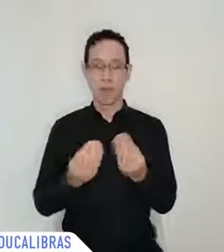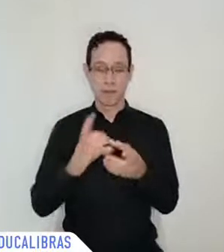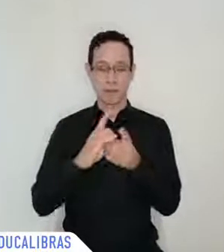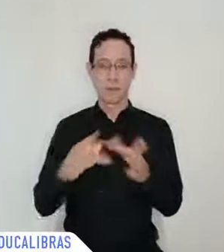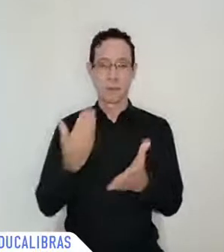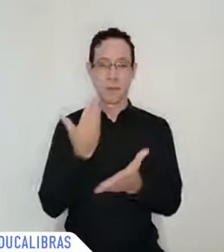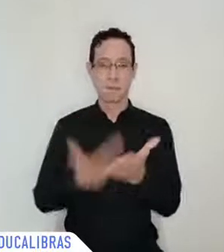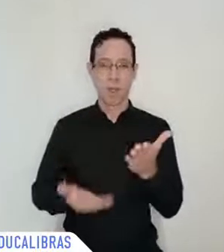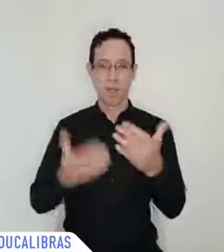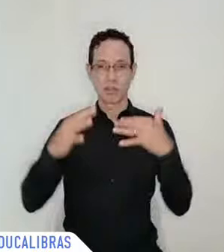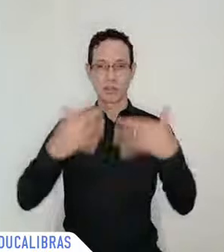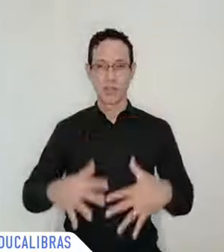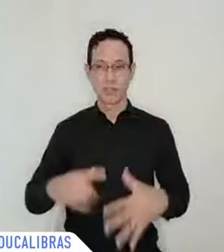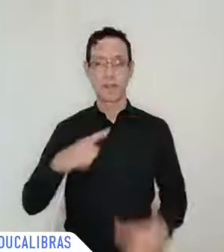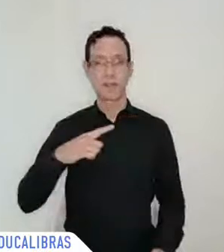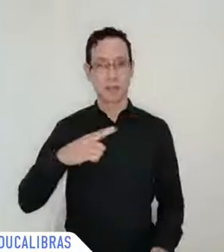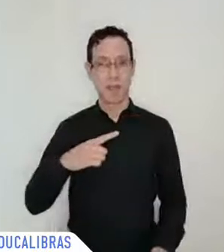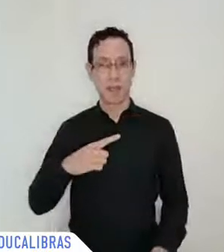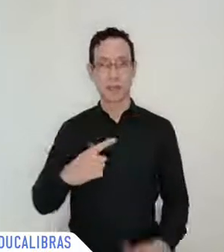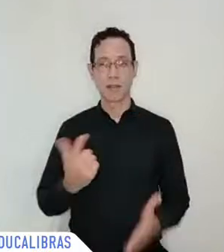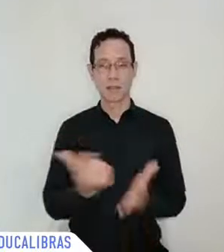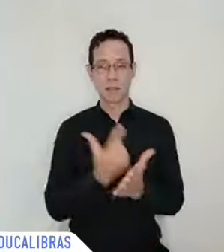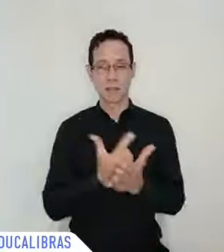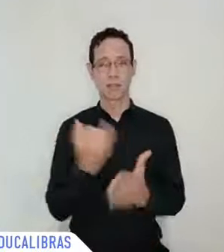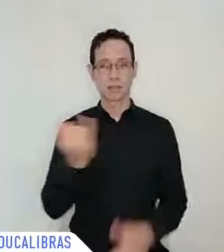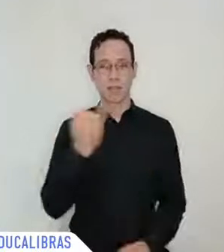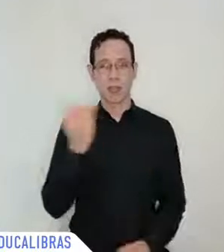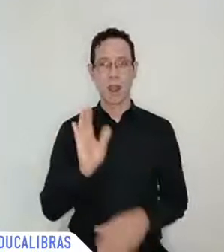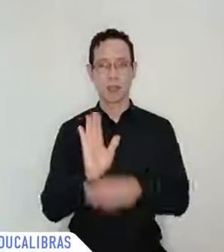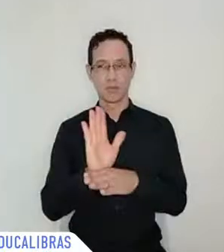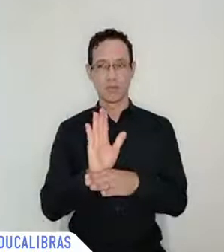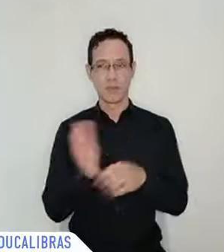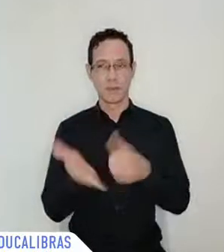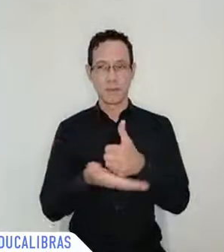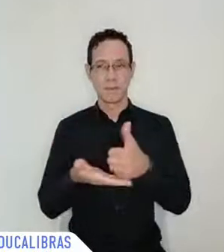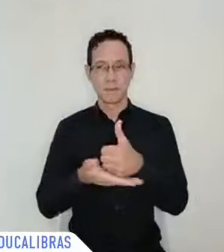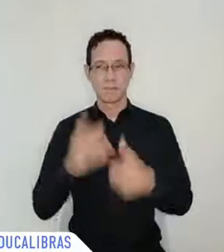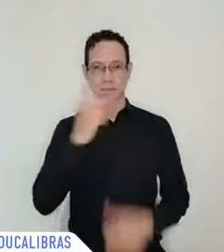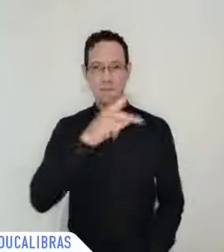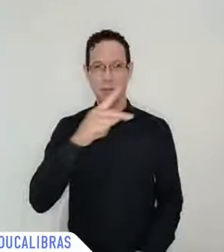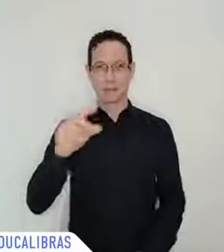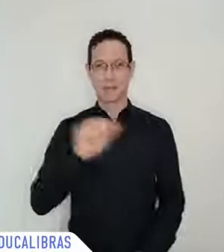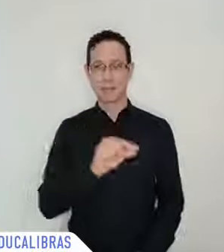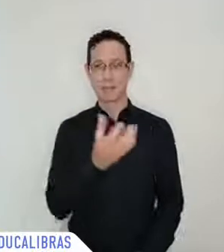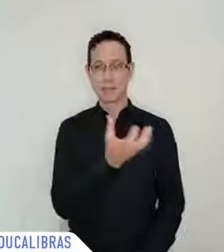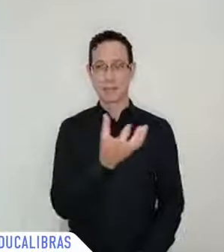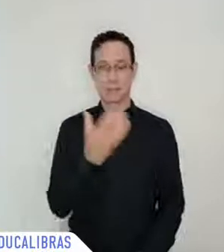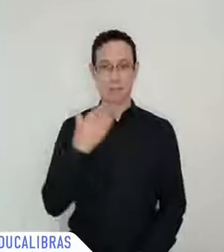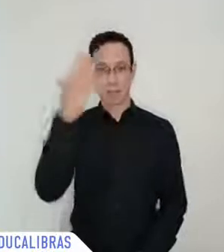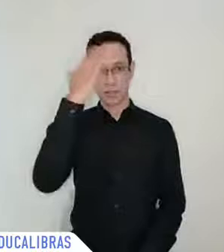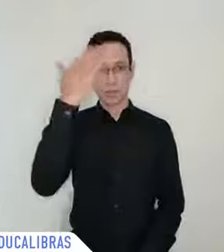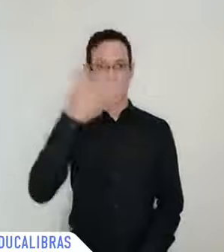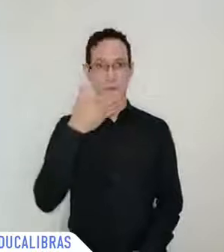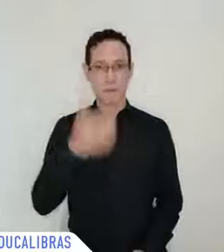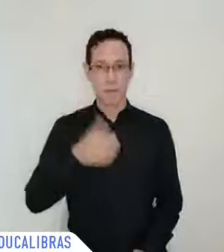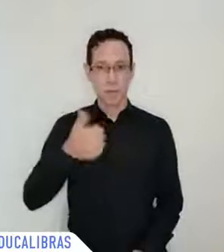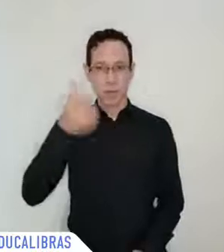about democracy. I think How Democracies Die is a book that